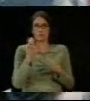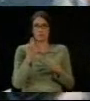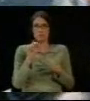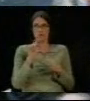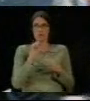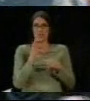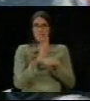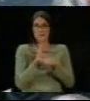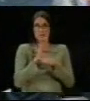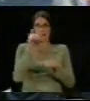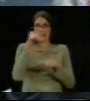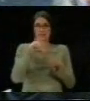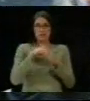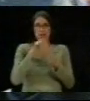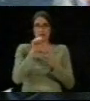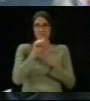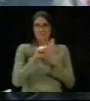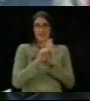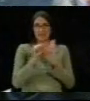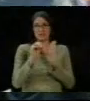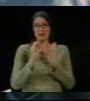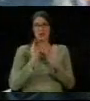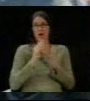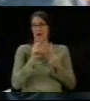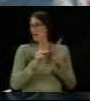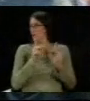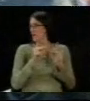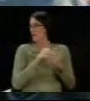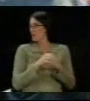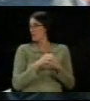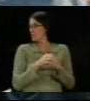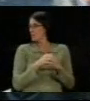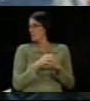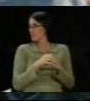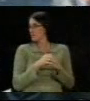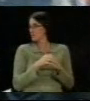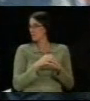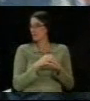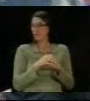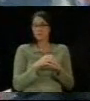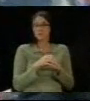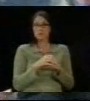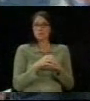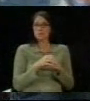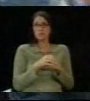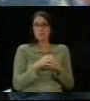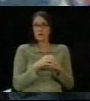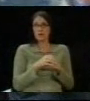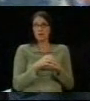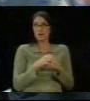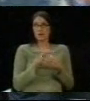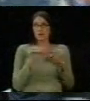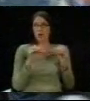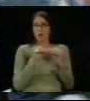in the state. So our folks, there are none busier